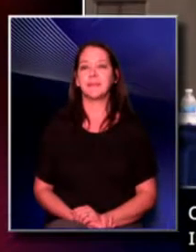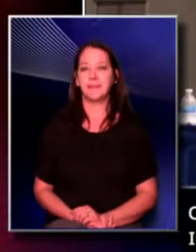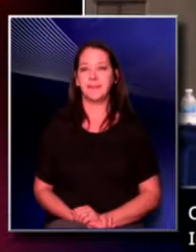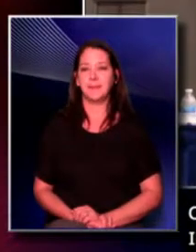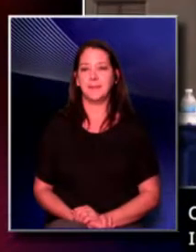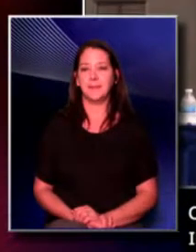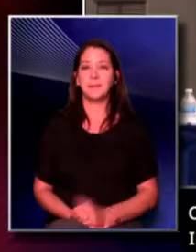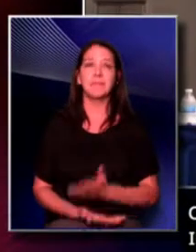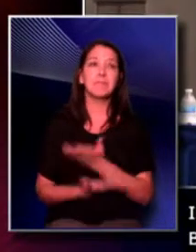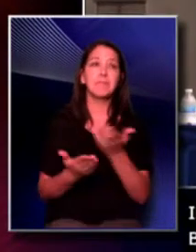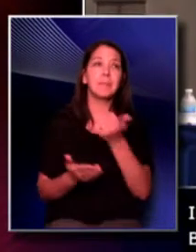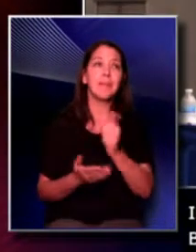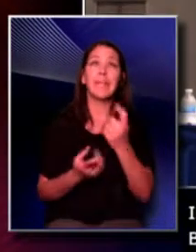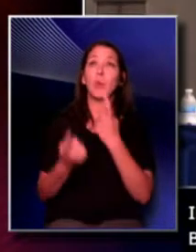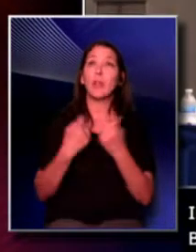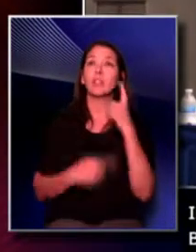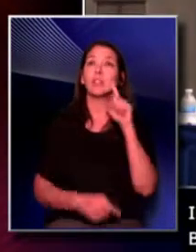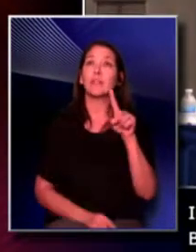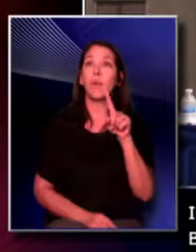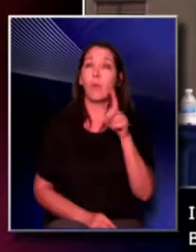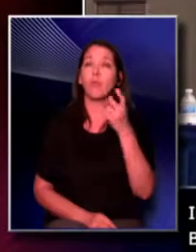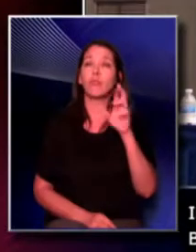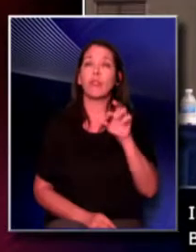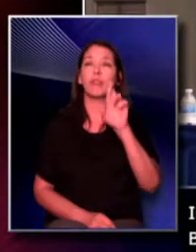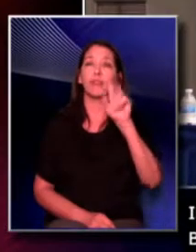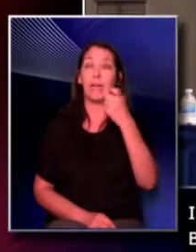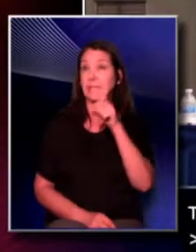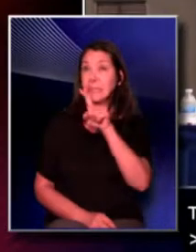Any questions for Dr. Rex?